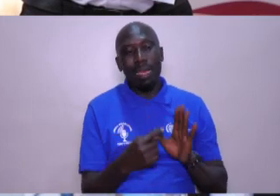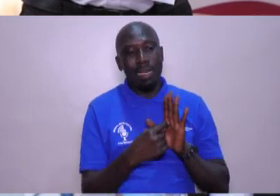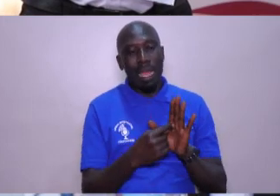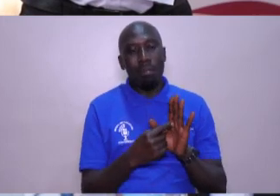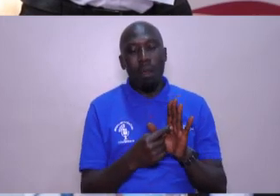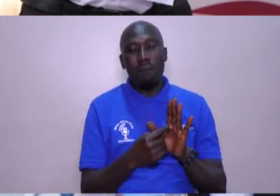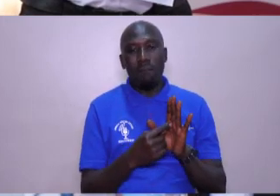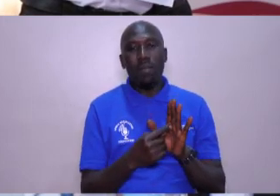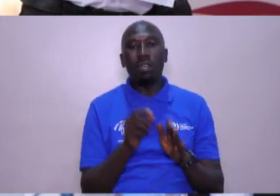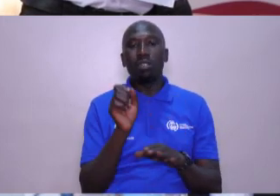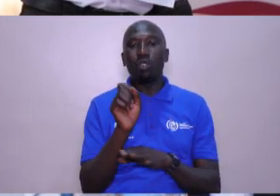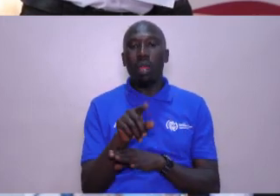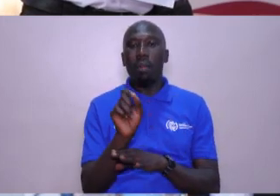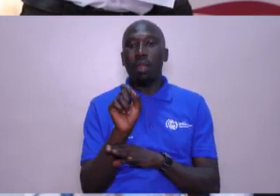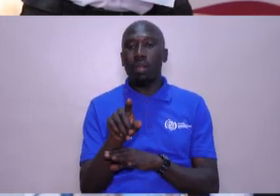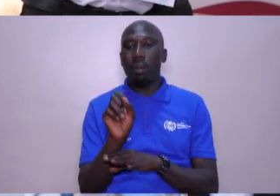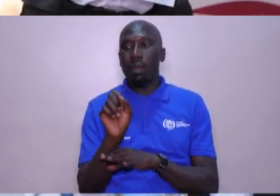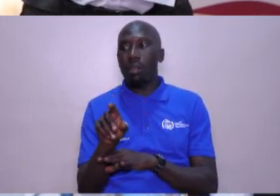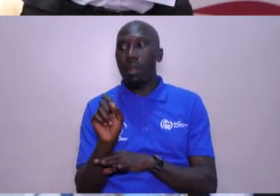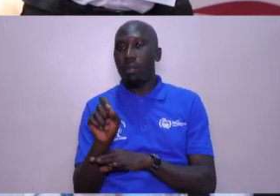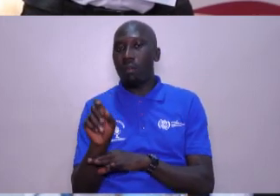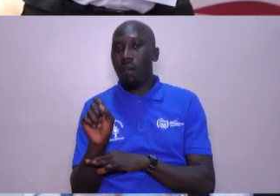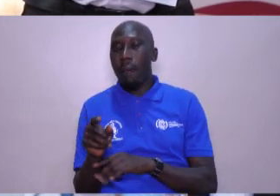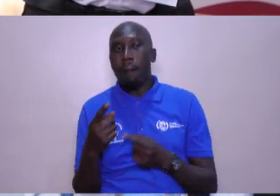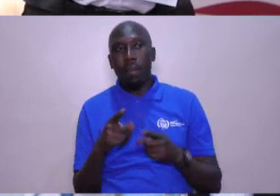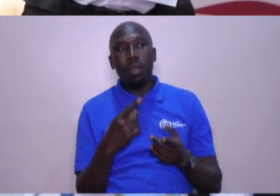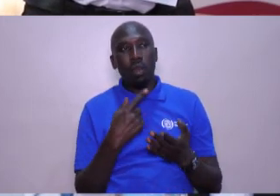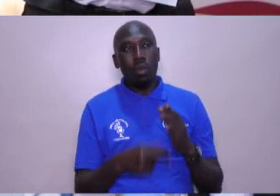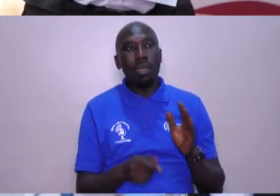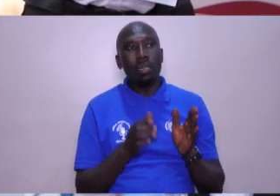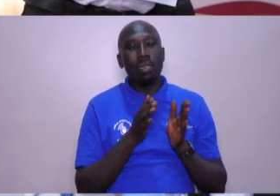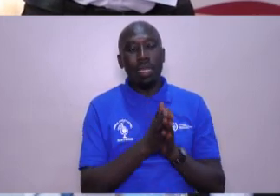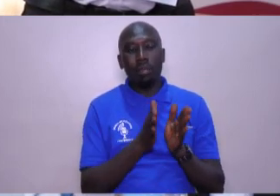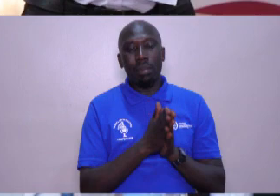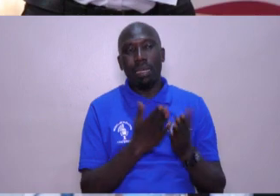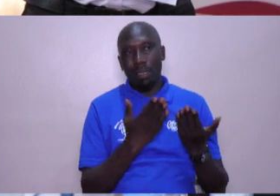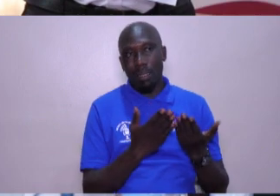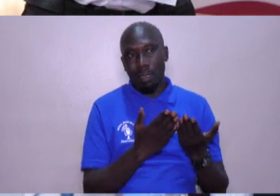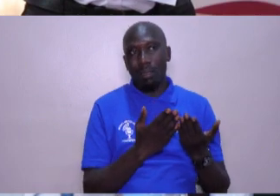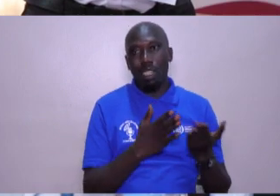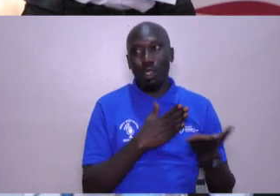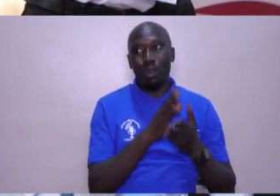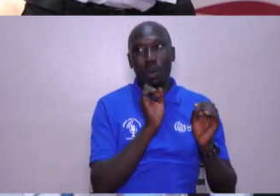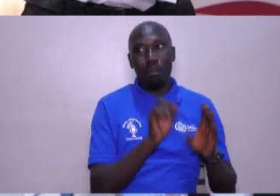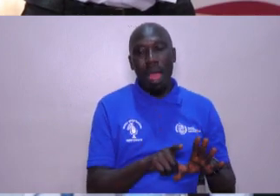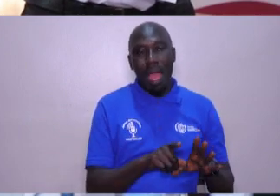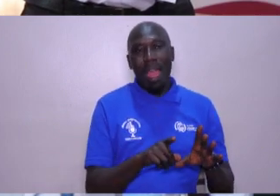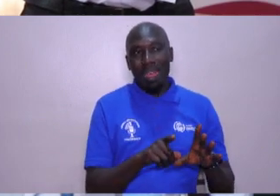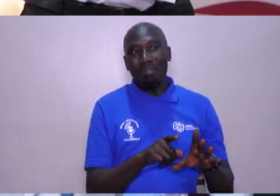this is another type of So let us straight, but what is explained is not dripping, true. That's not